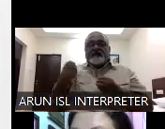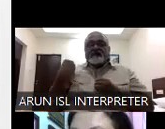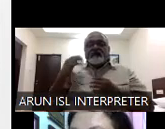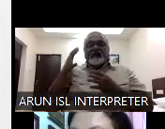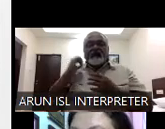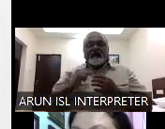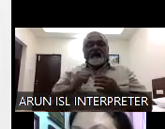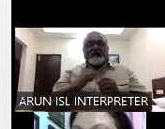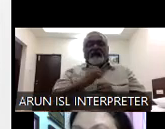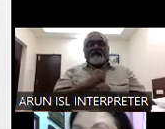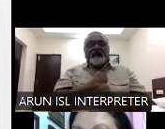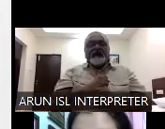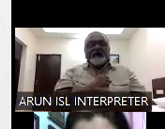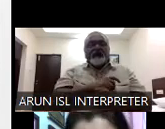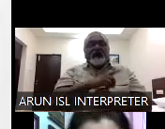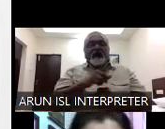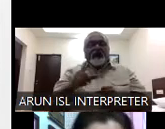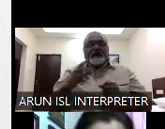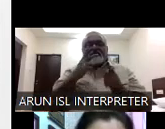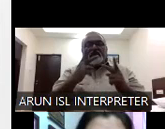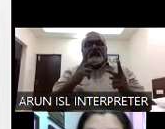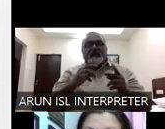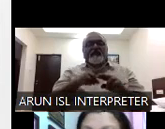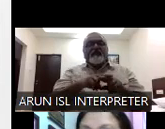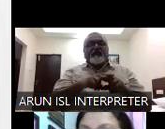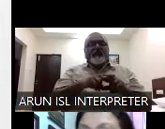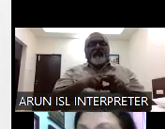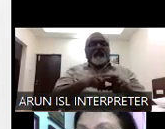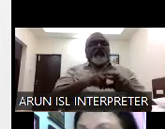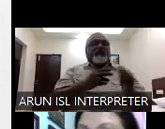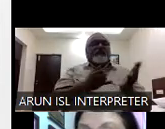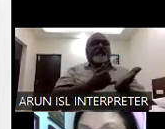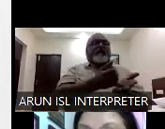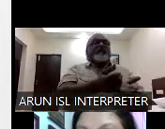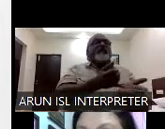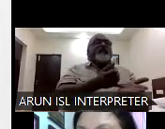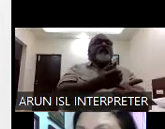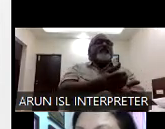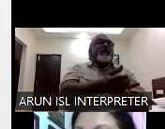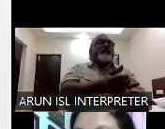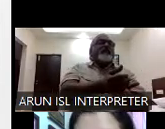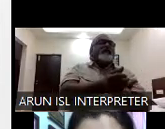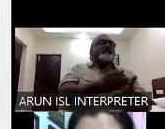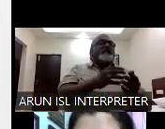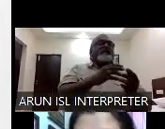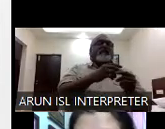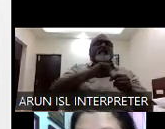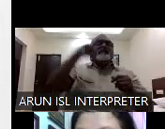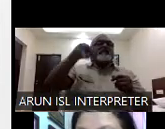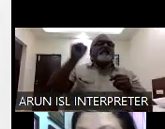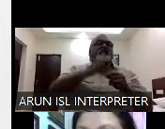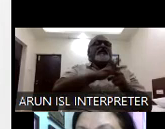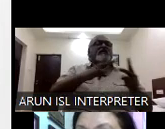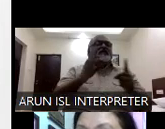and everything, that they have to now focus on eradication of poverty after increasing all the budgets, all